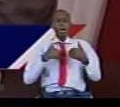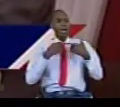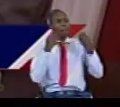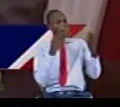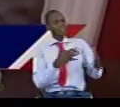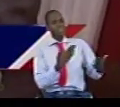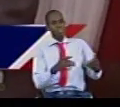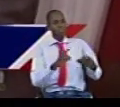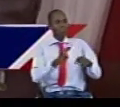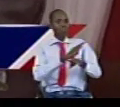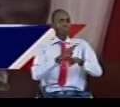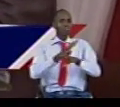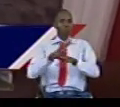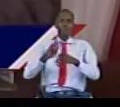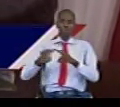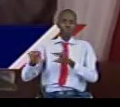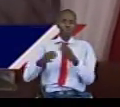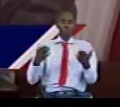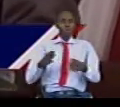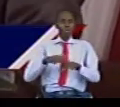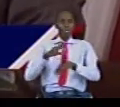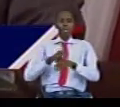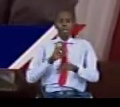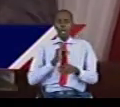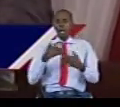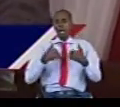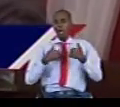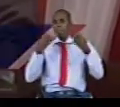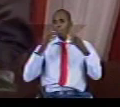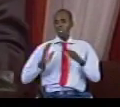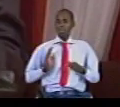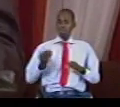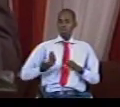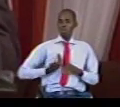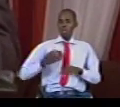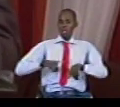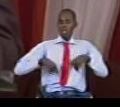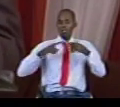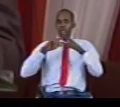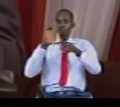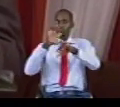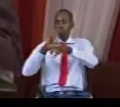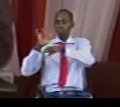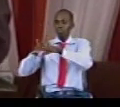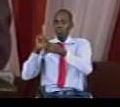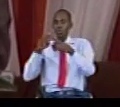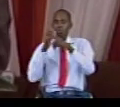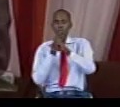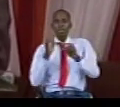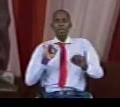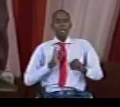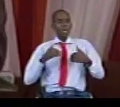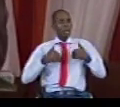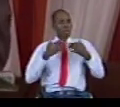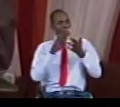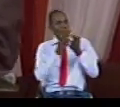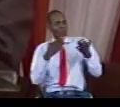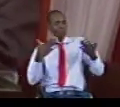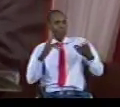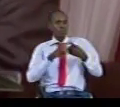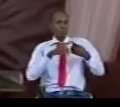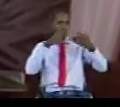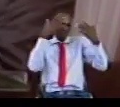not come. I still have some lives to touch. My hour has not come. I still have some work and some things I need to finish. But now he said,